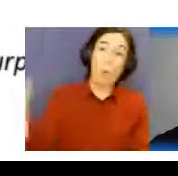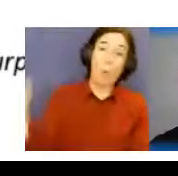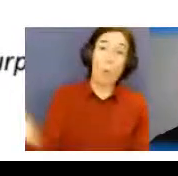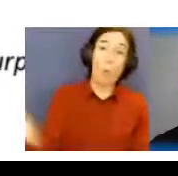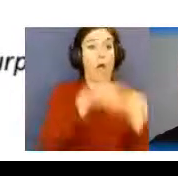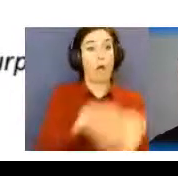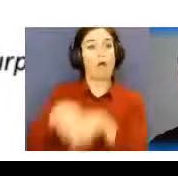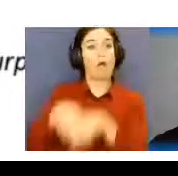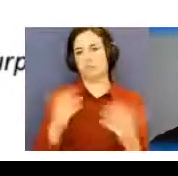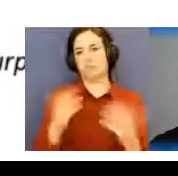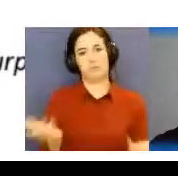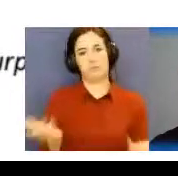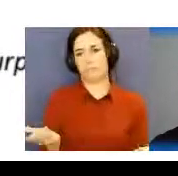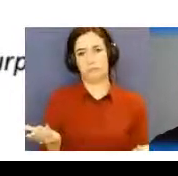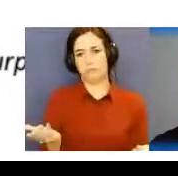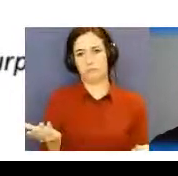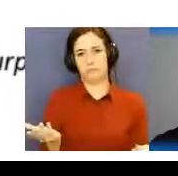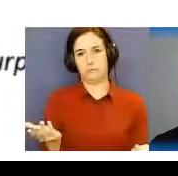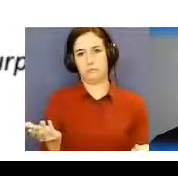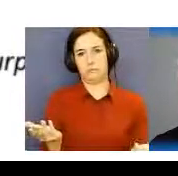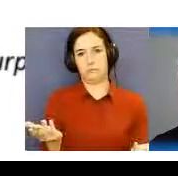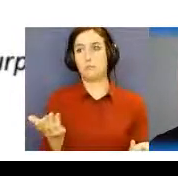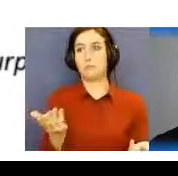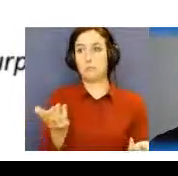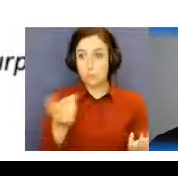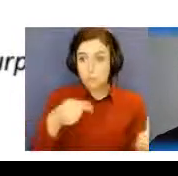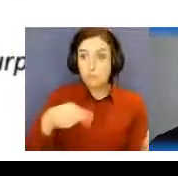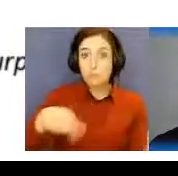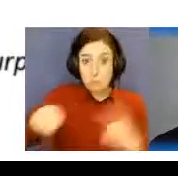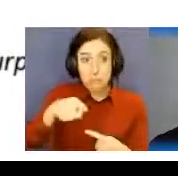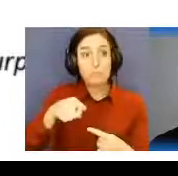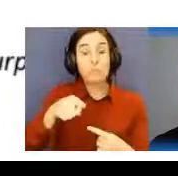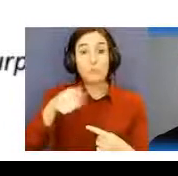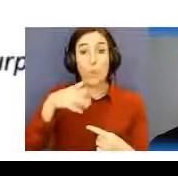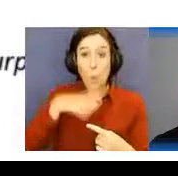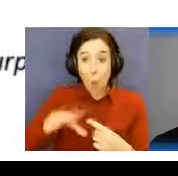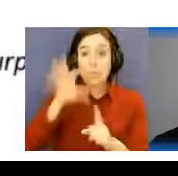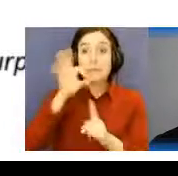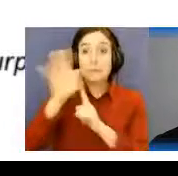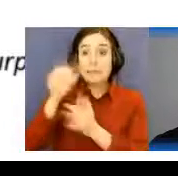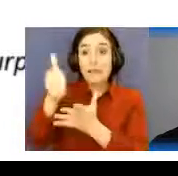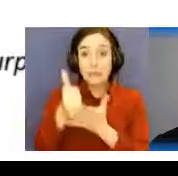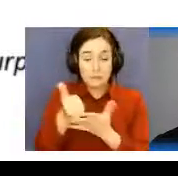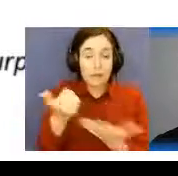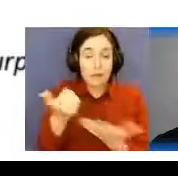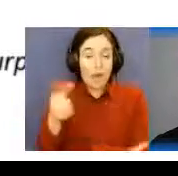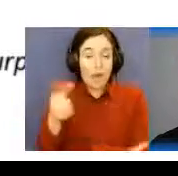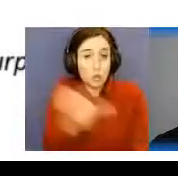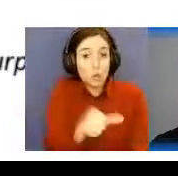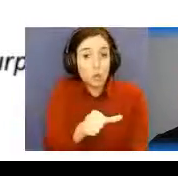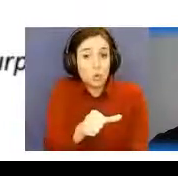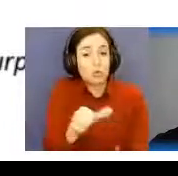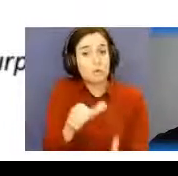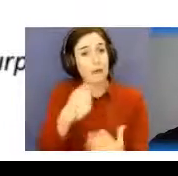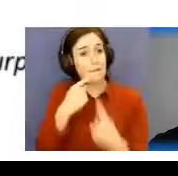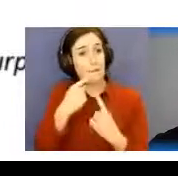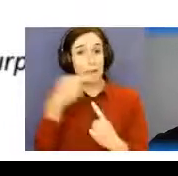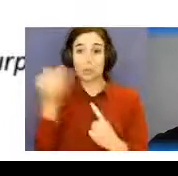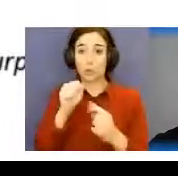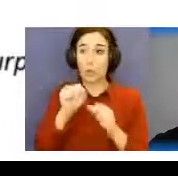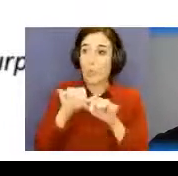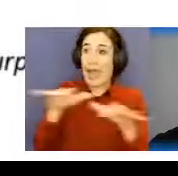making here. All people living with a health condition should and want to seek expert condition-specific advice. We have to make that advice available. We need to make the